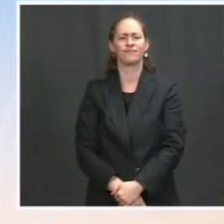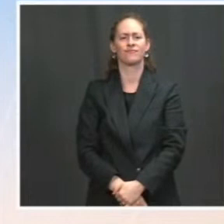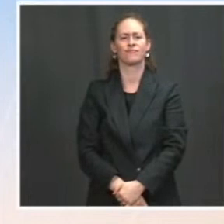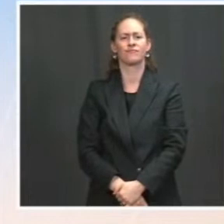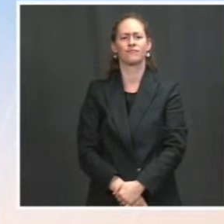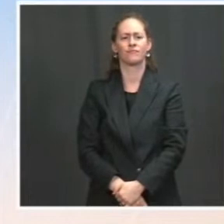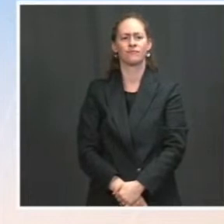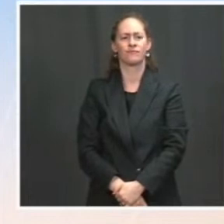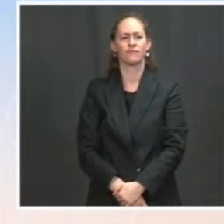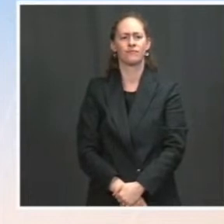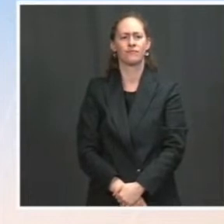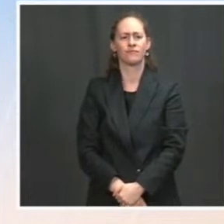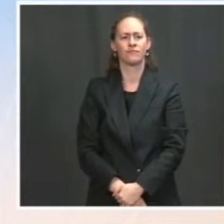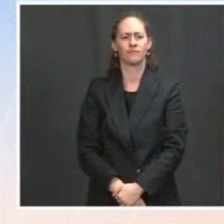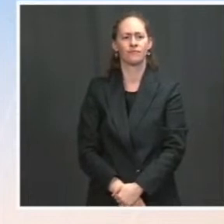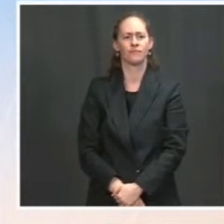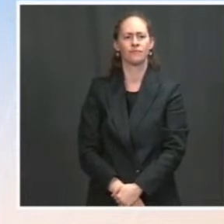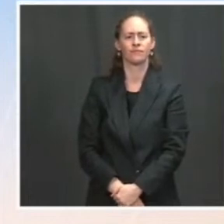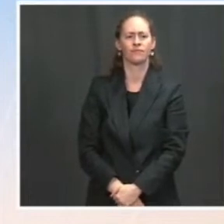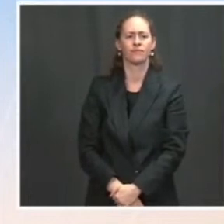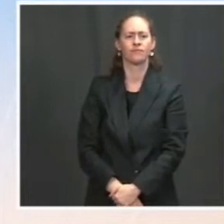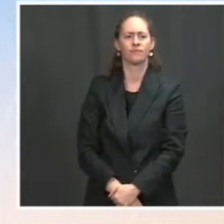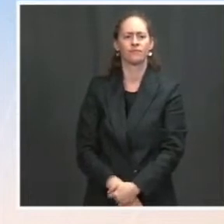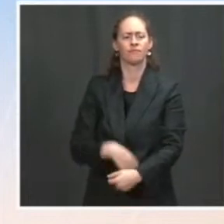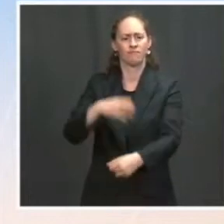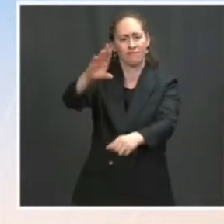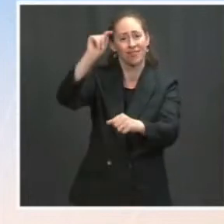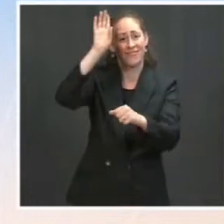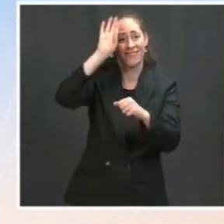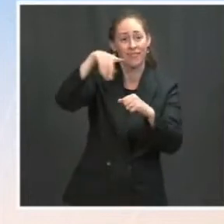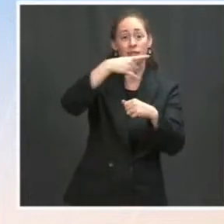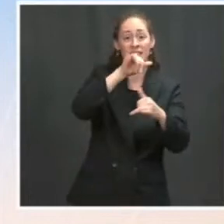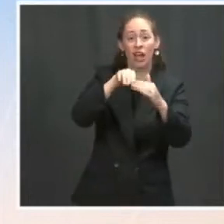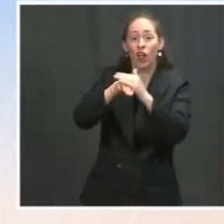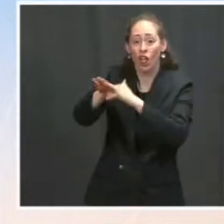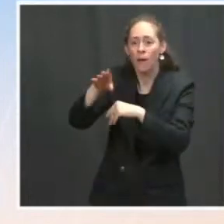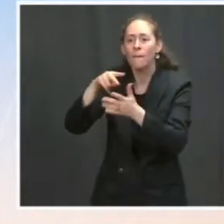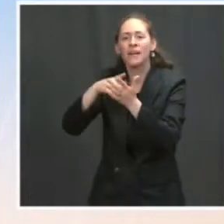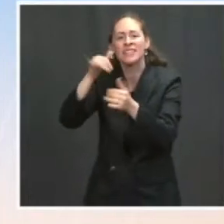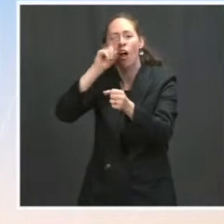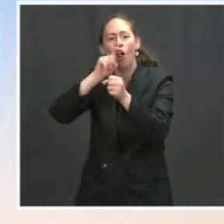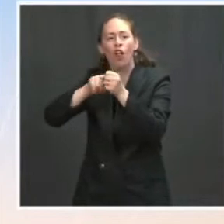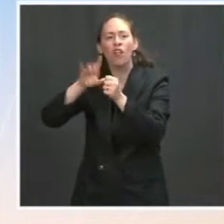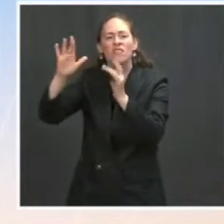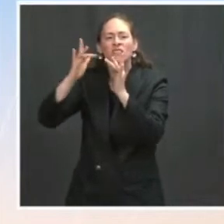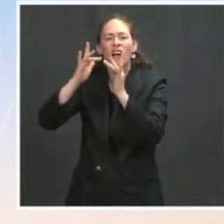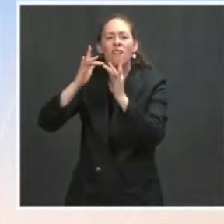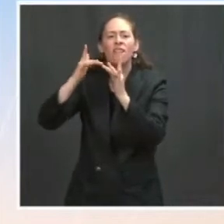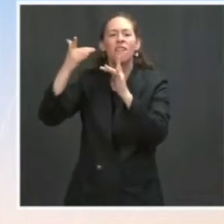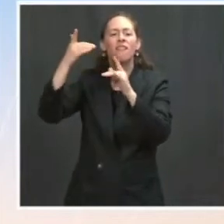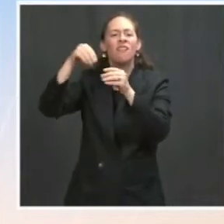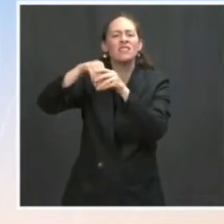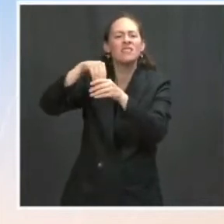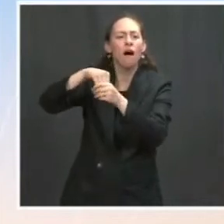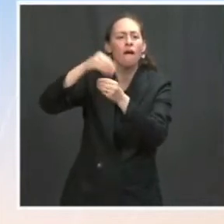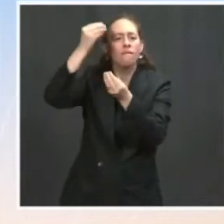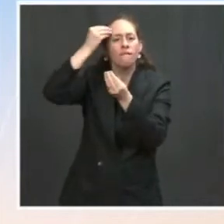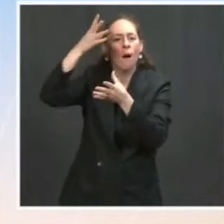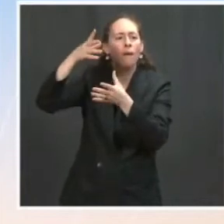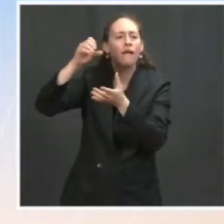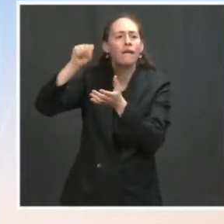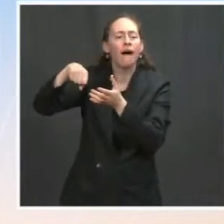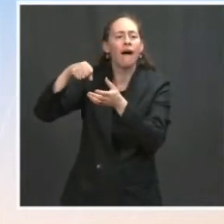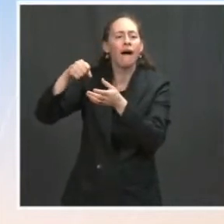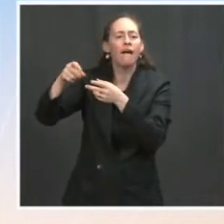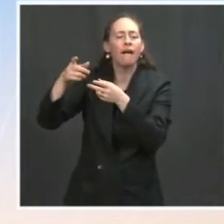technology, whether it is on the IT side or, for example, when there's Windows-like technology on the OT side. In this case, I won't speak to details here because